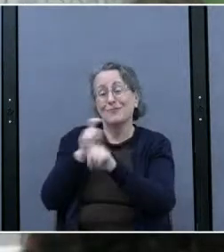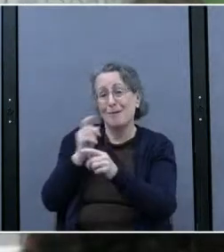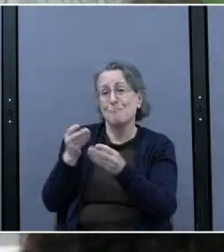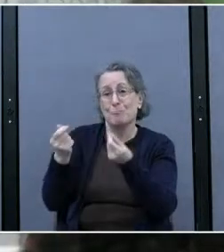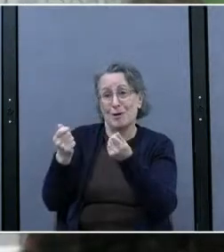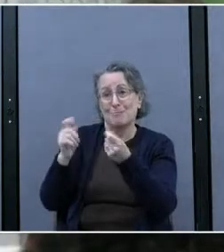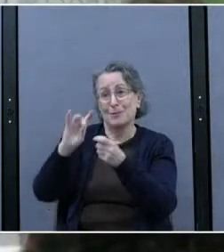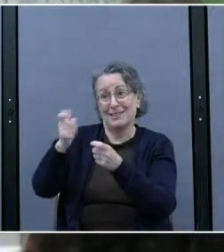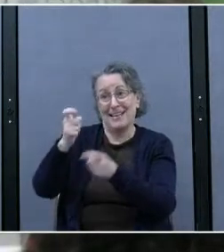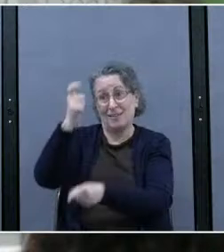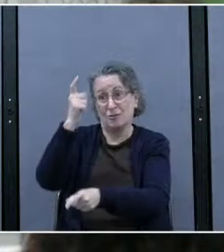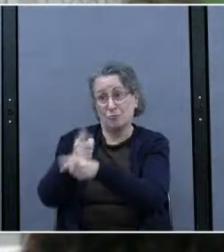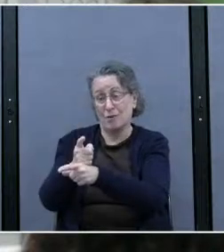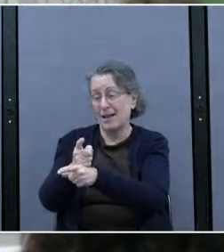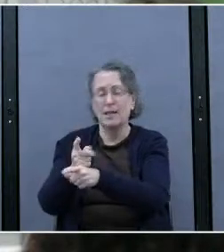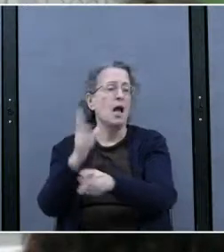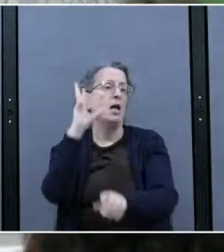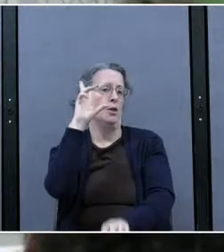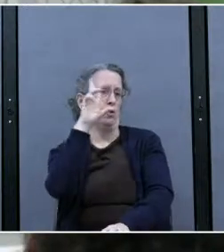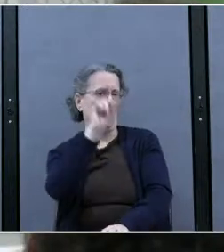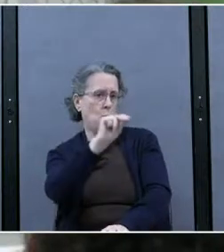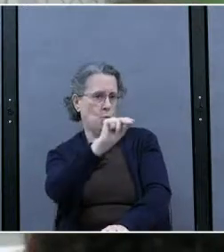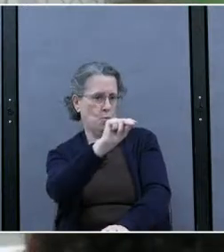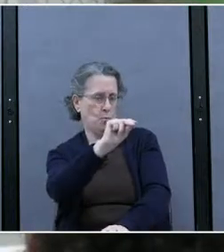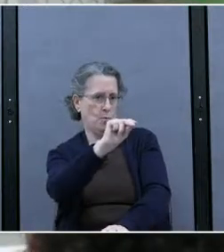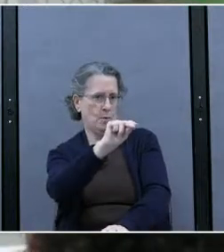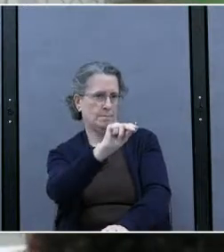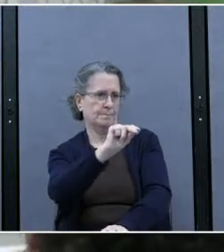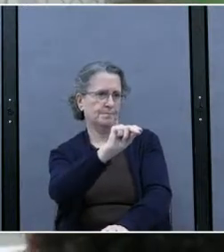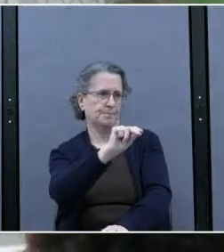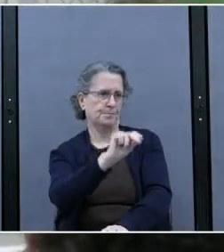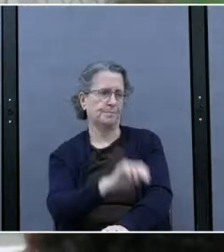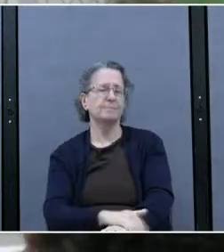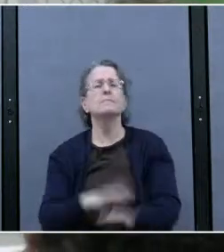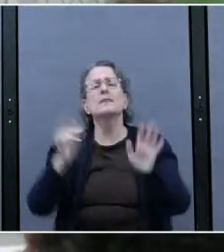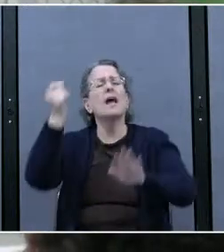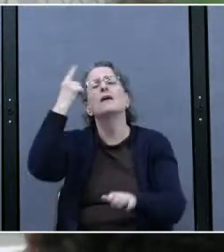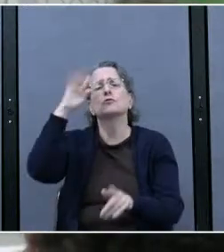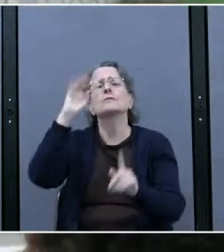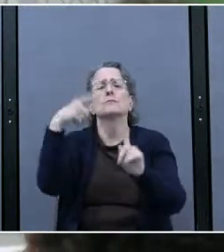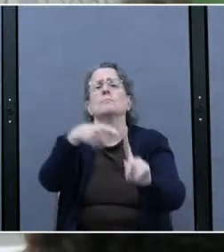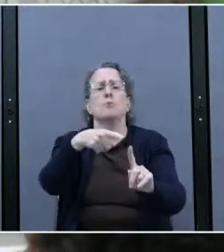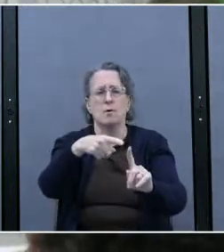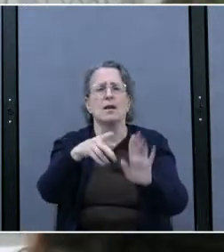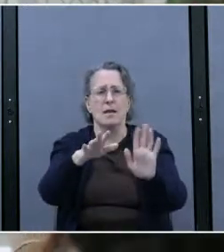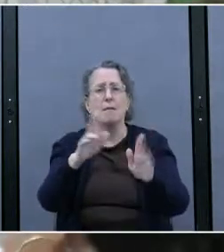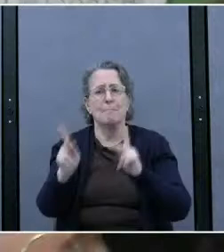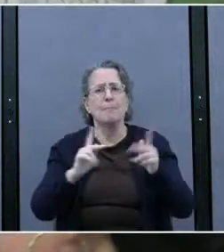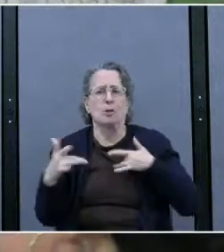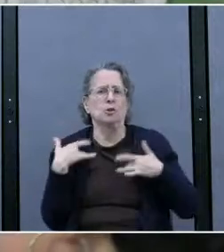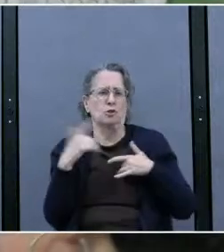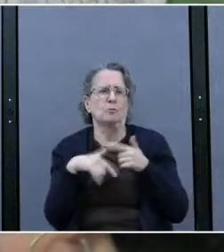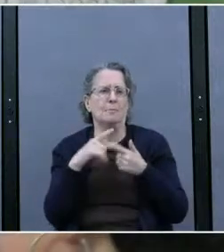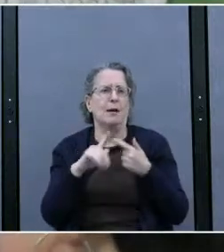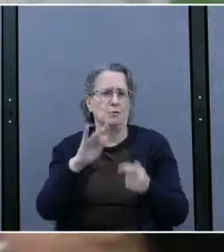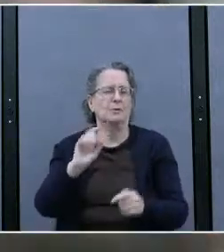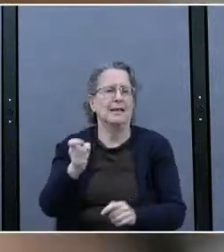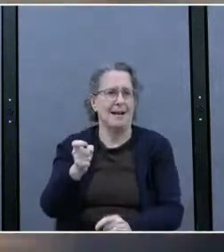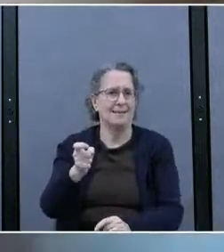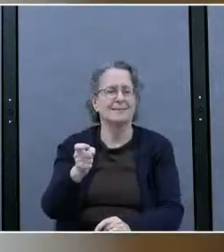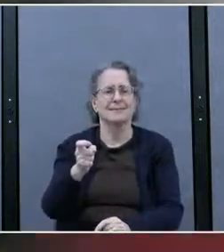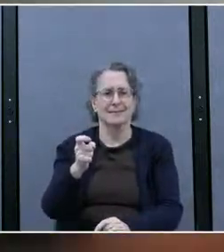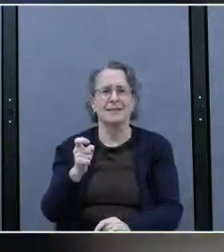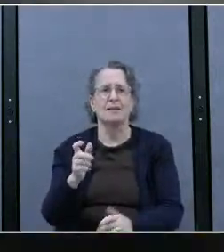that correct? No. But no, I get what you're saying. a lot of the funds that are used